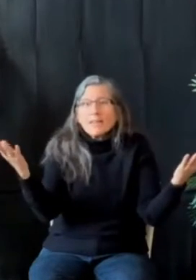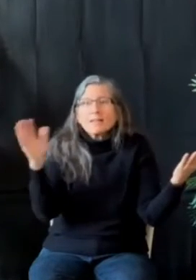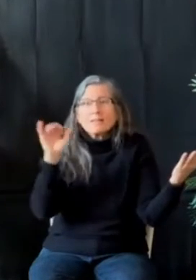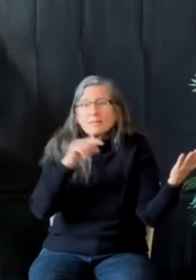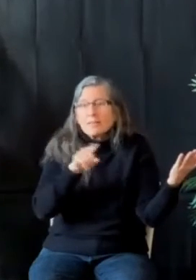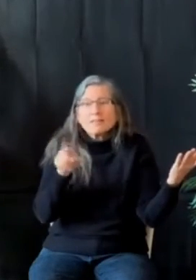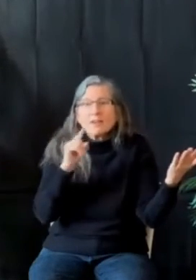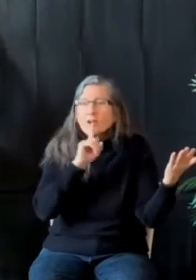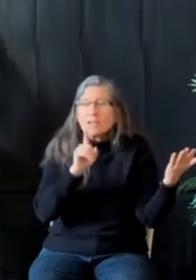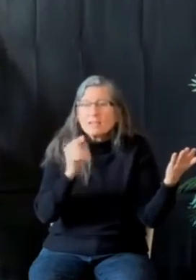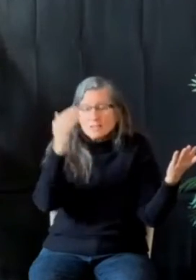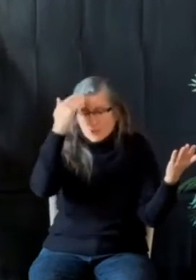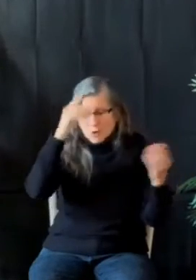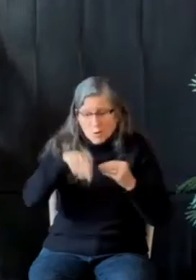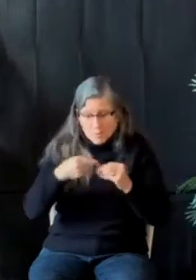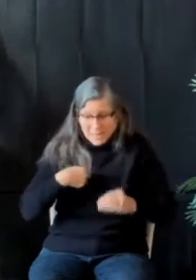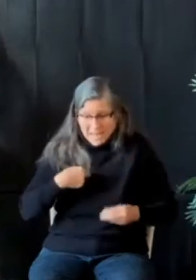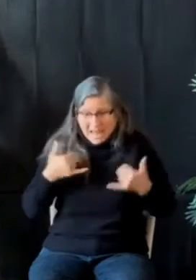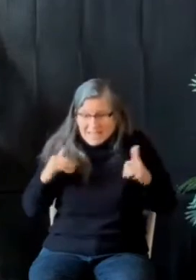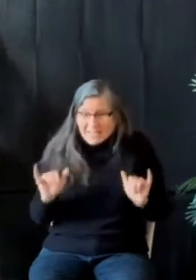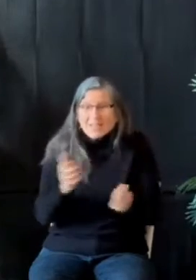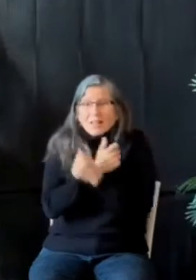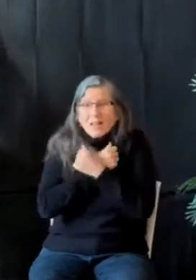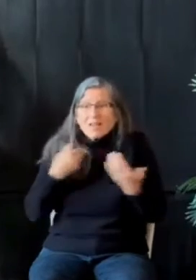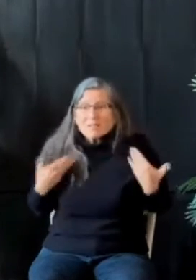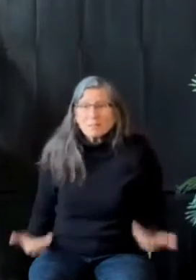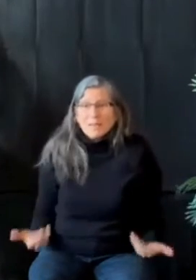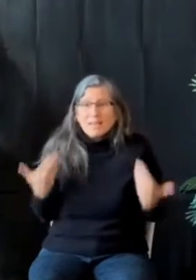know about me, and he still loves me.